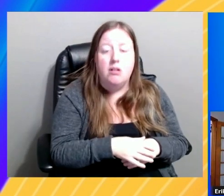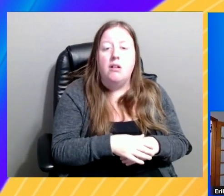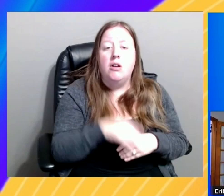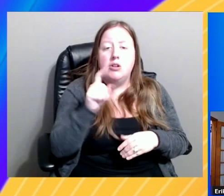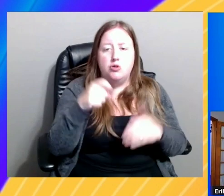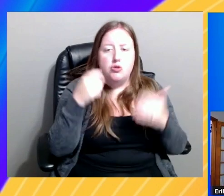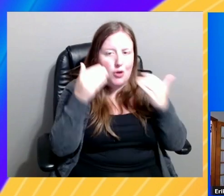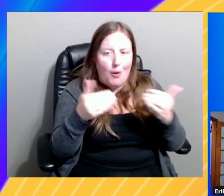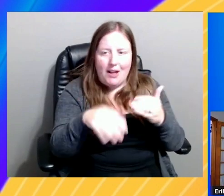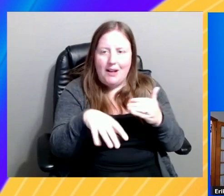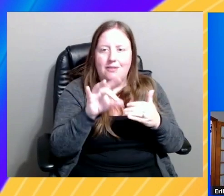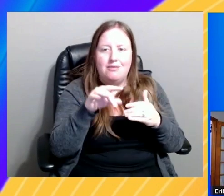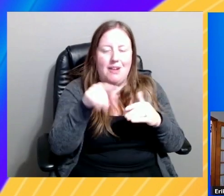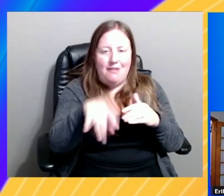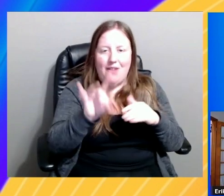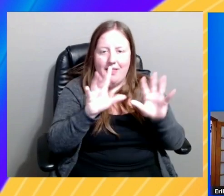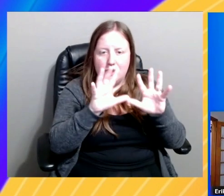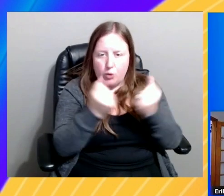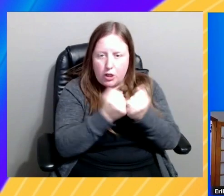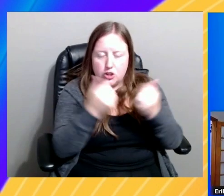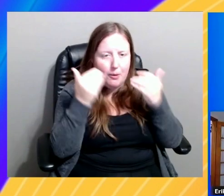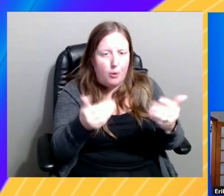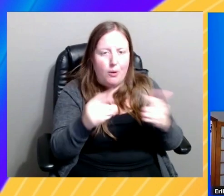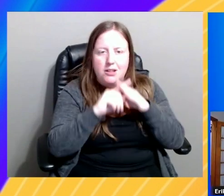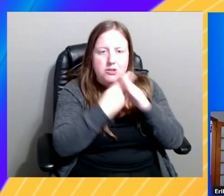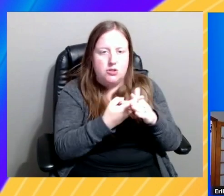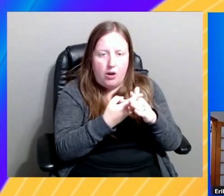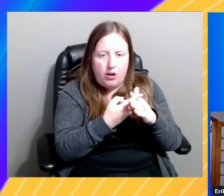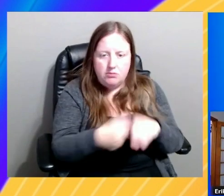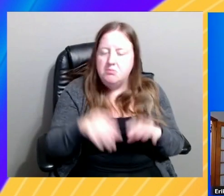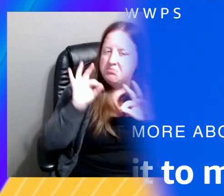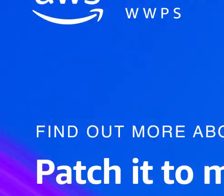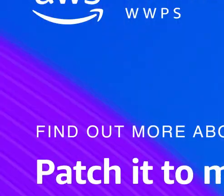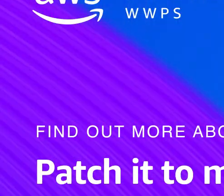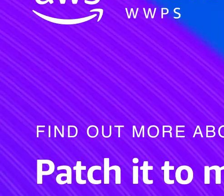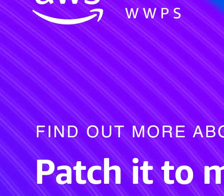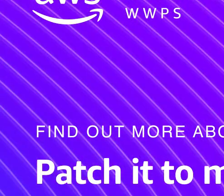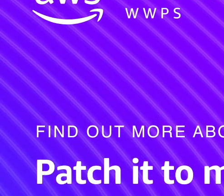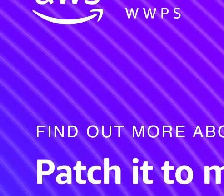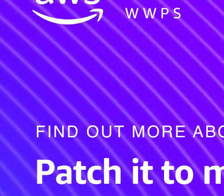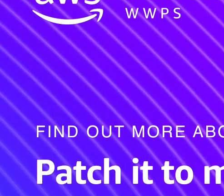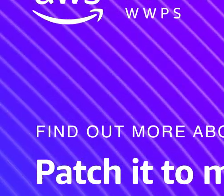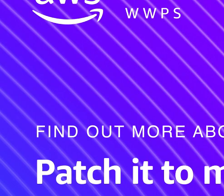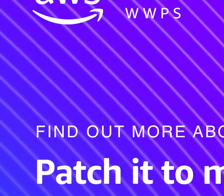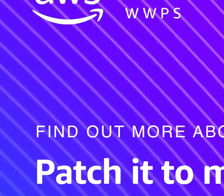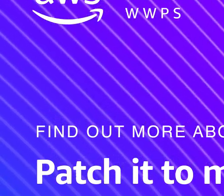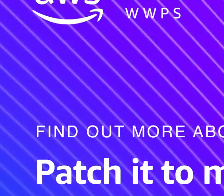this workshop and then go ahead and get started with it. Sweet. Well, thanks so much, Eric, and